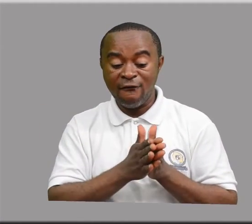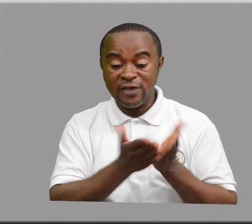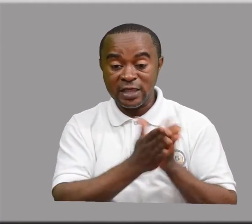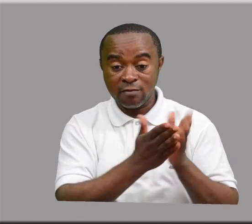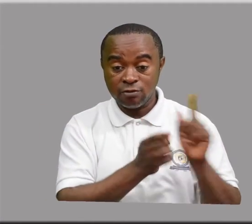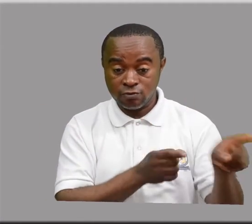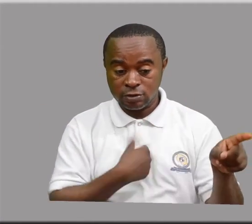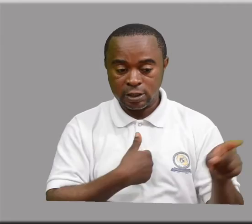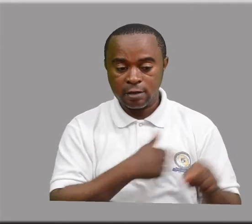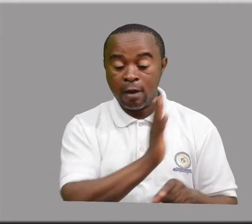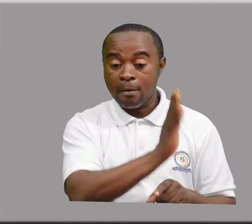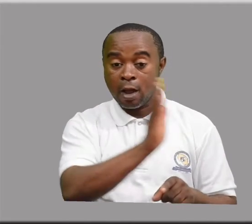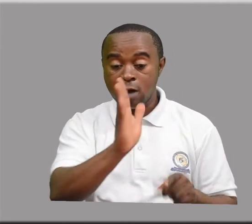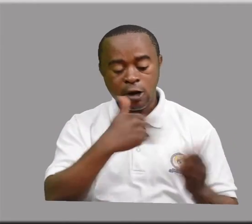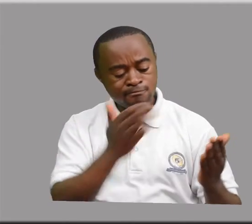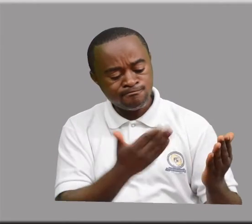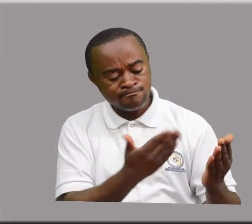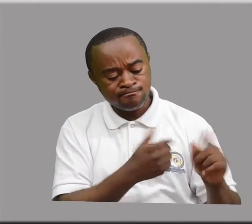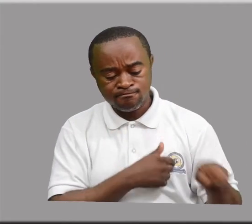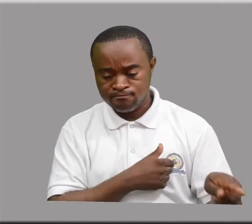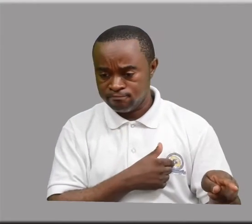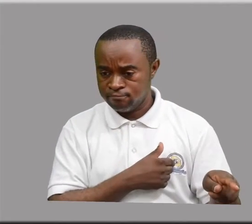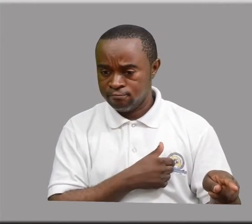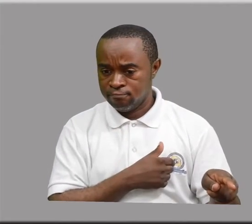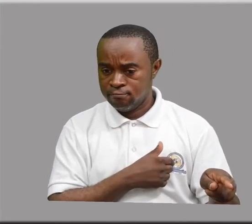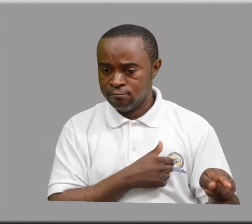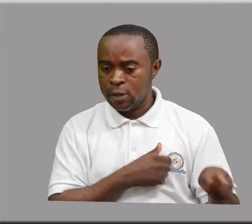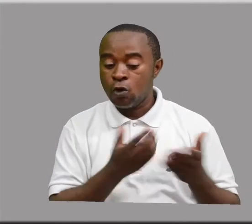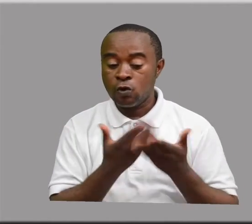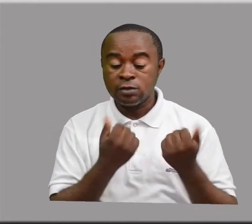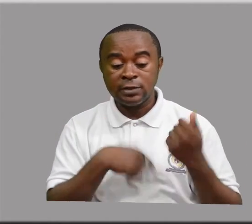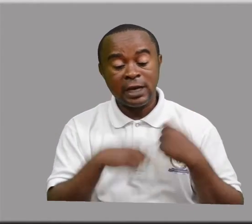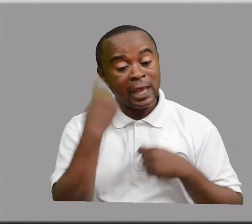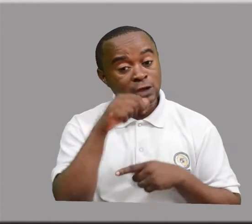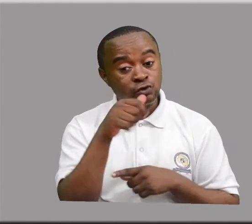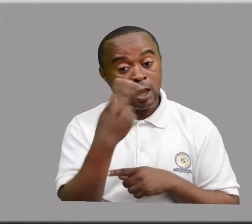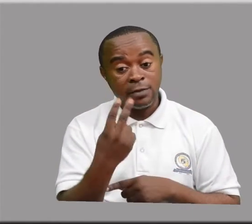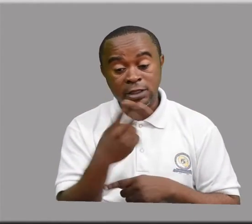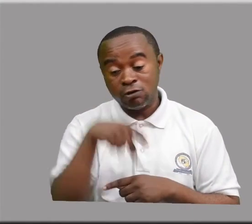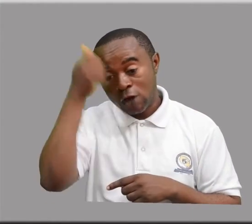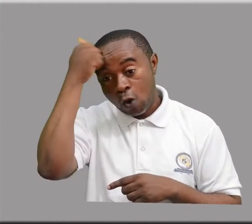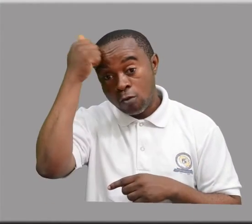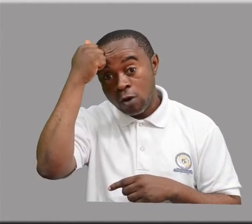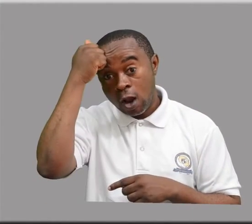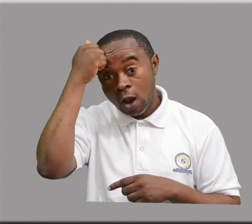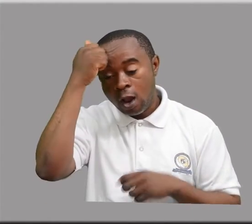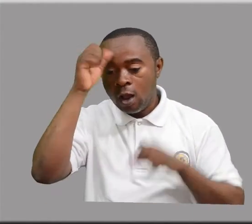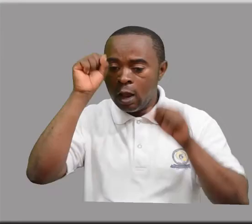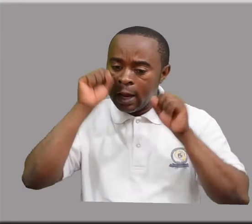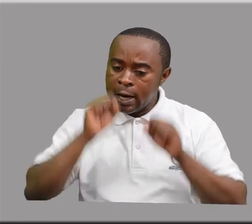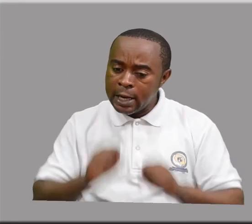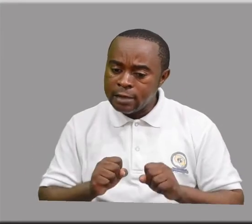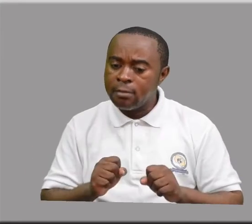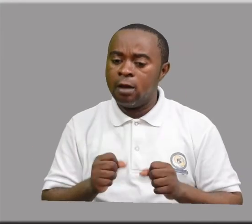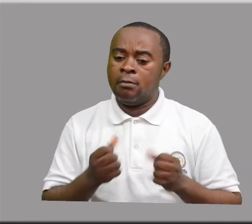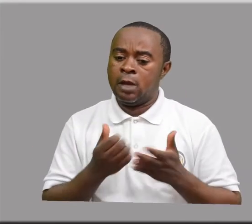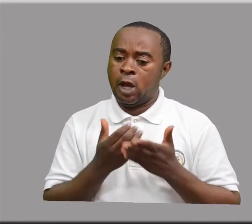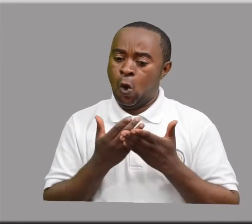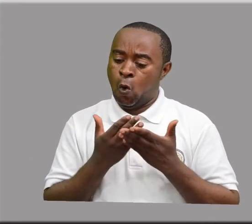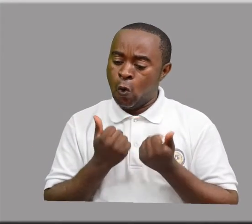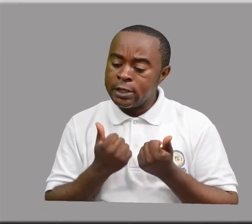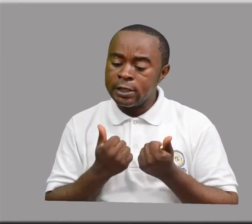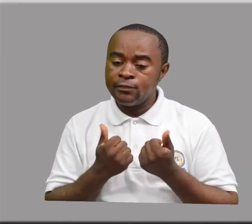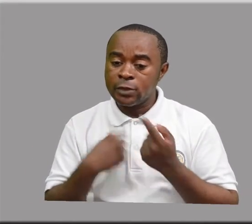Did somebody else in chapter 2 remember you have the empirical literature? How you have to discuss what you are seeing